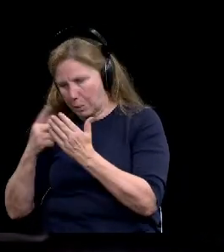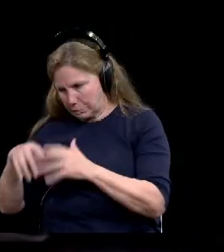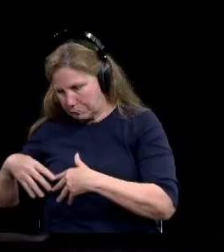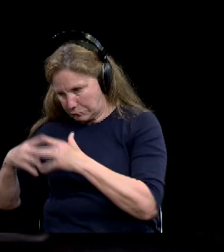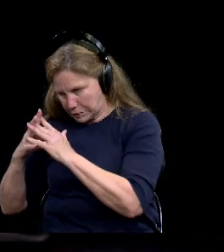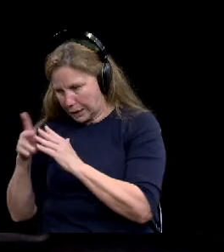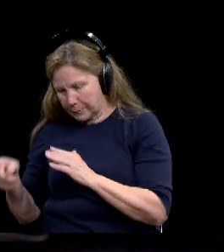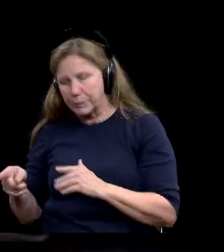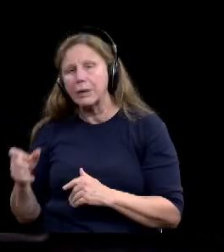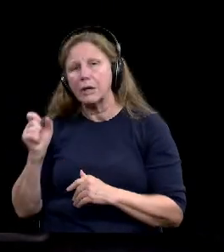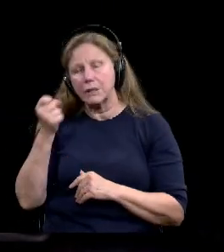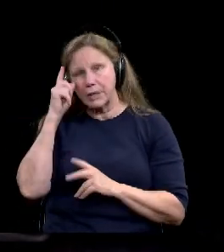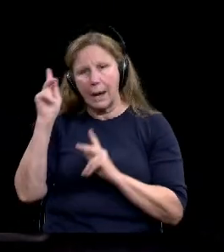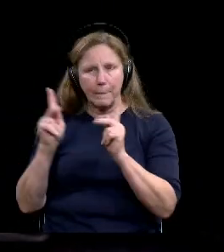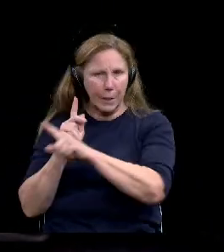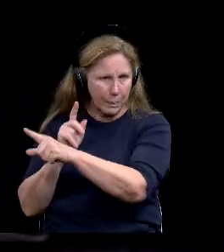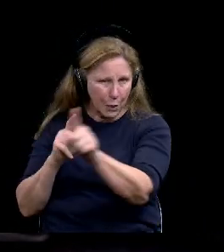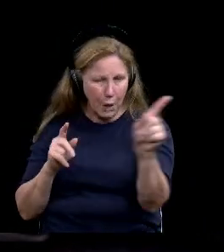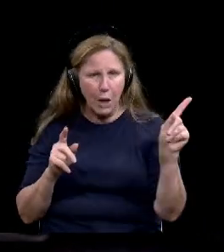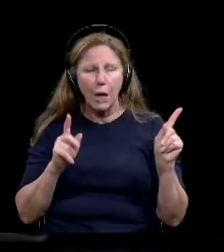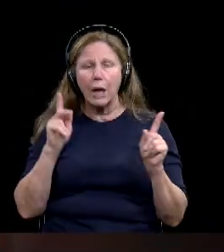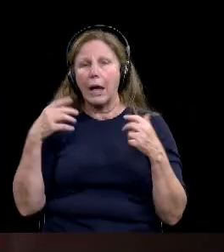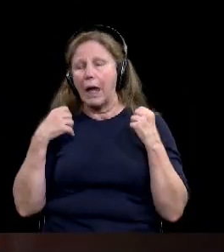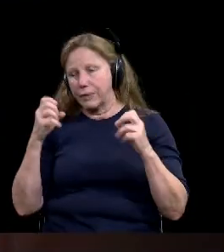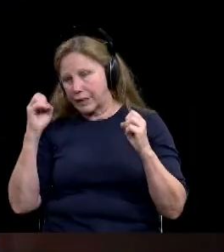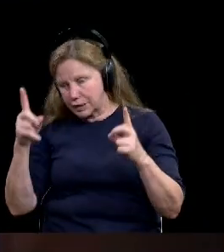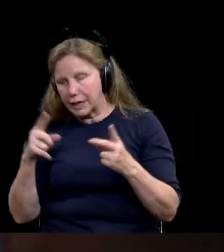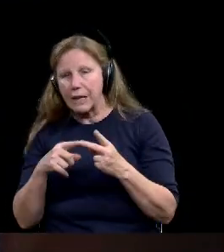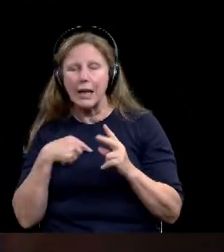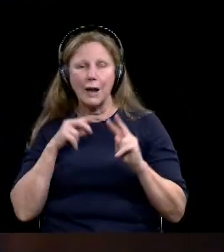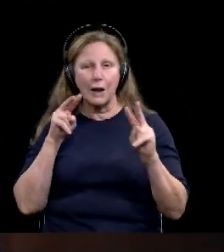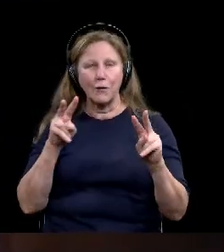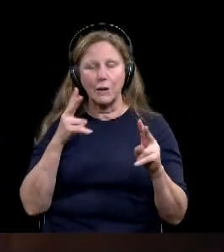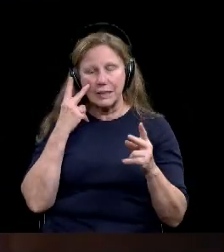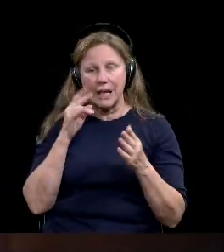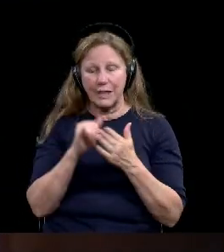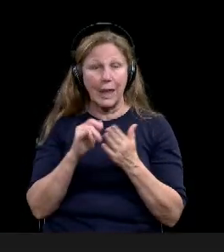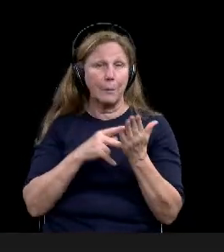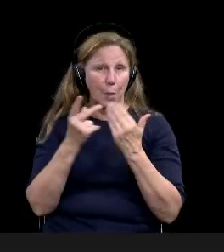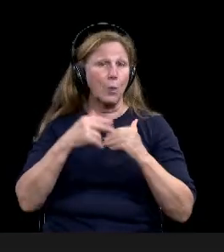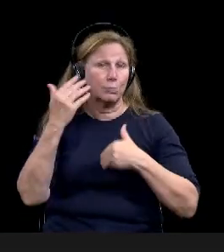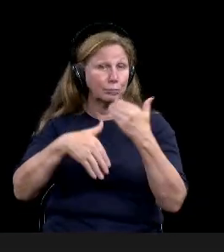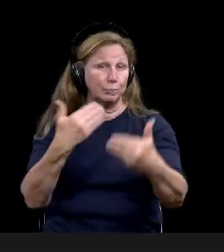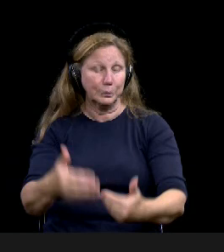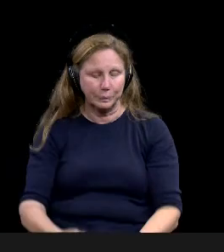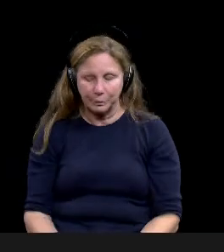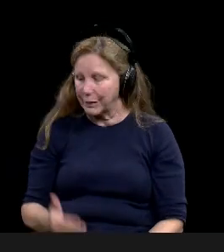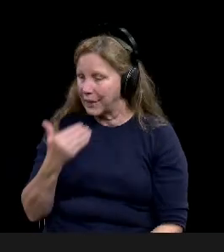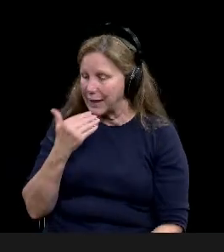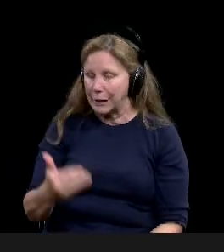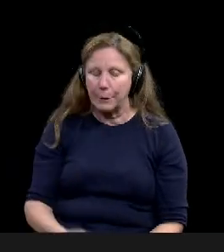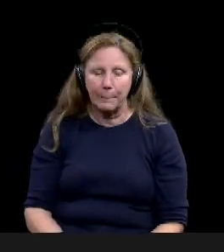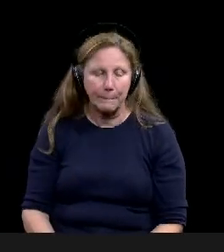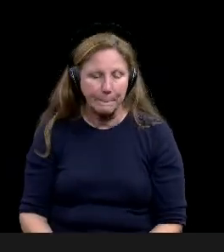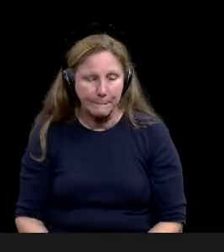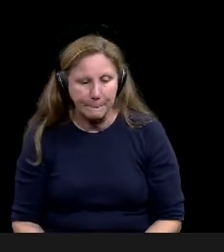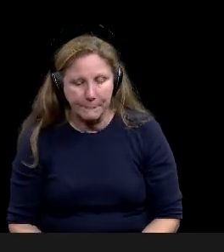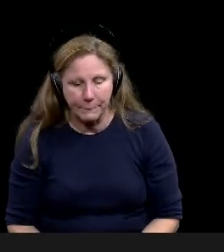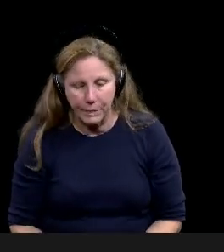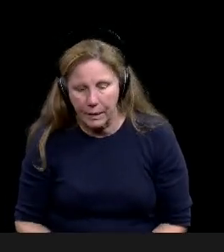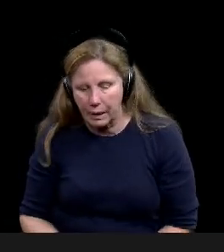you. Thank you, LaShawna. Thank you, LaShawna. Rhiannon, did you have another question to add?